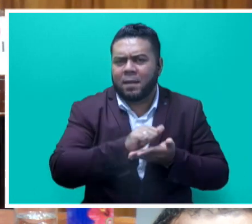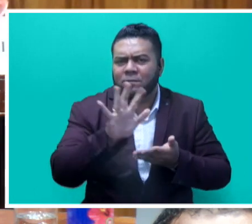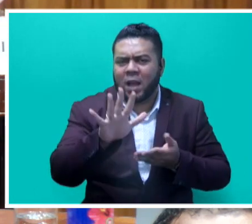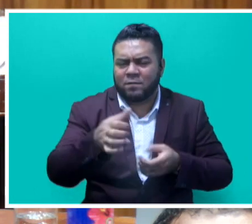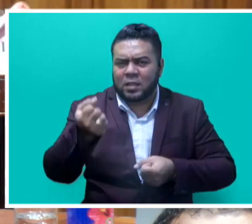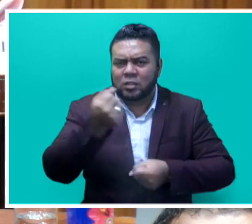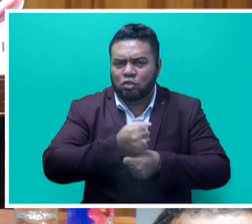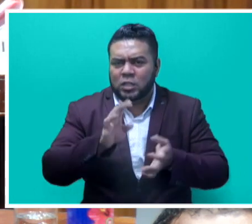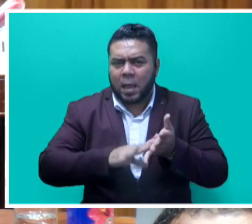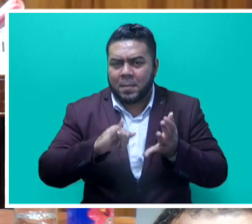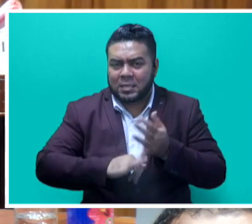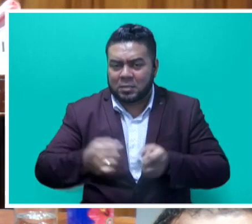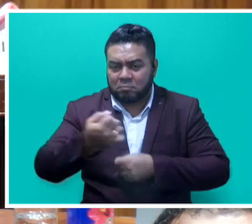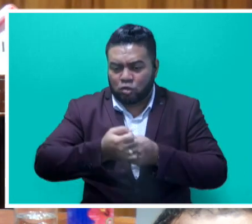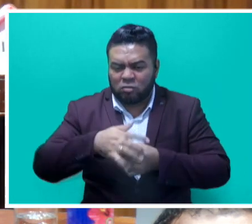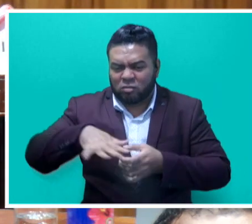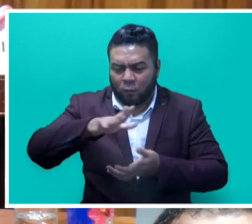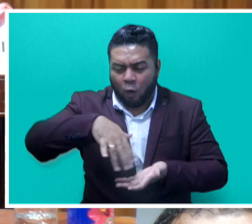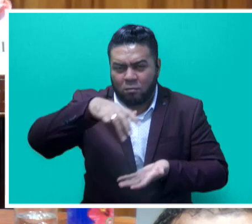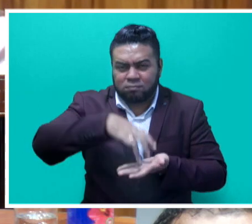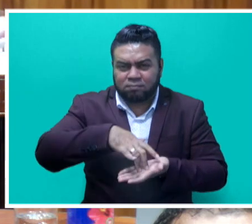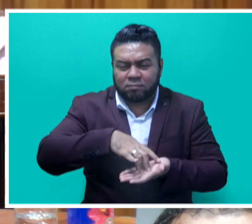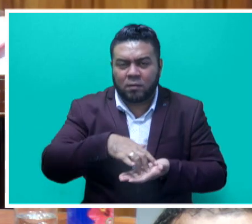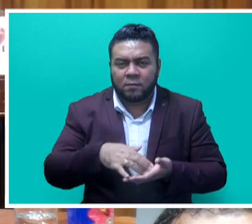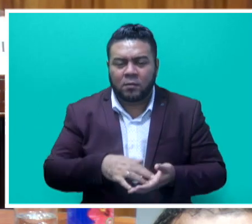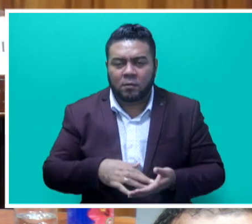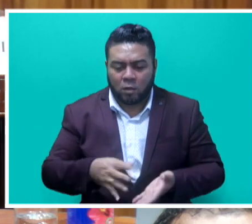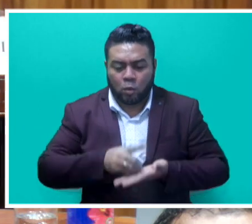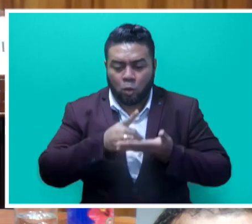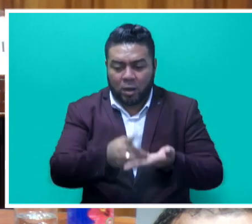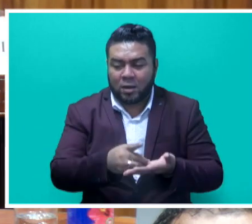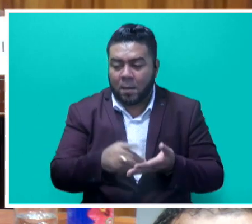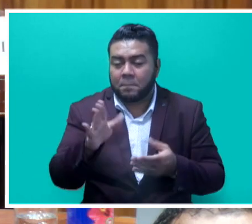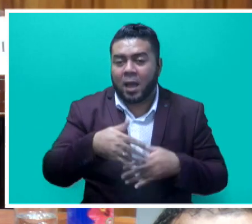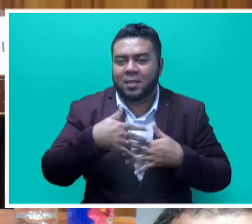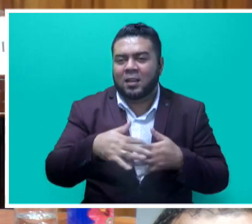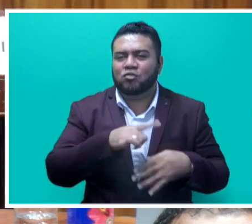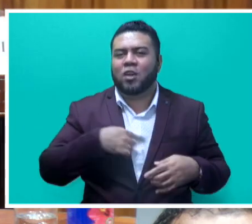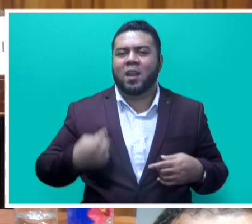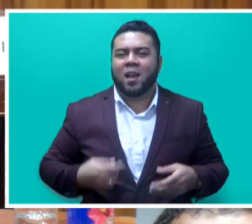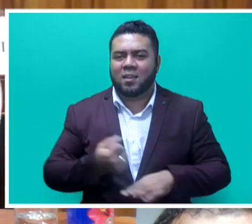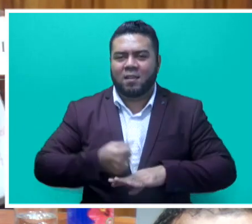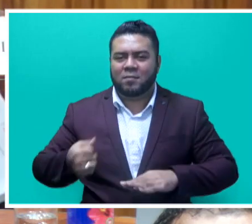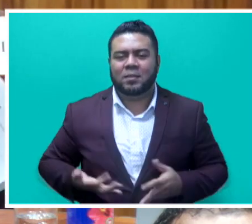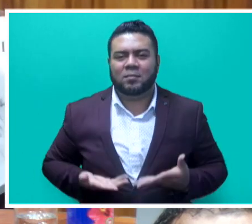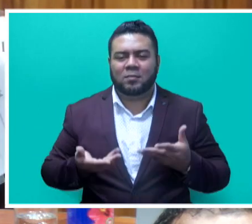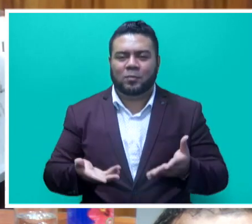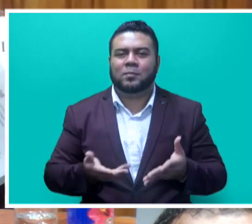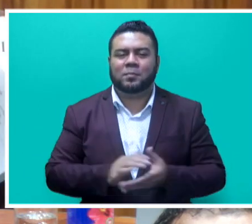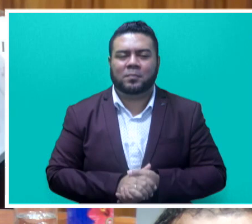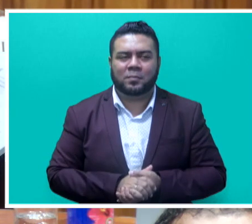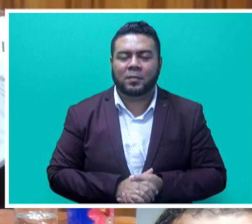equipments. Additionally, 3 GNSS equipments was donated by the Republic of China, which was commissioned